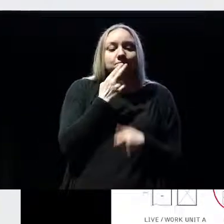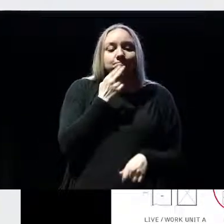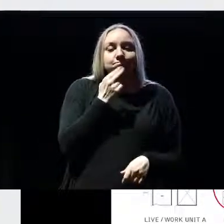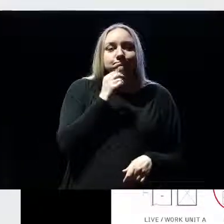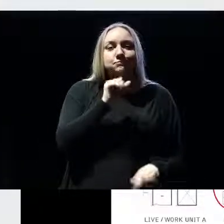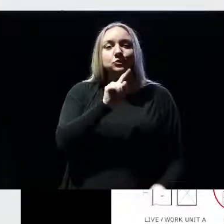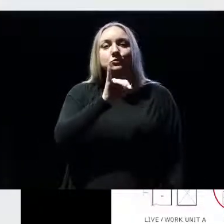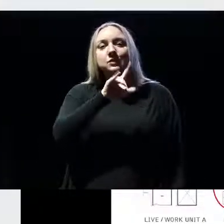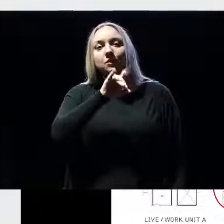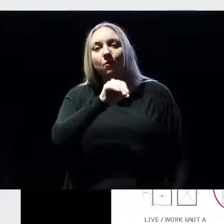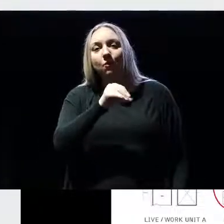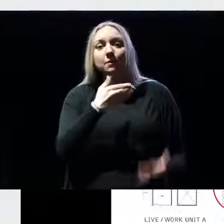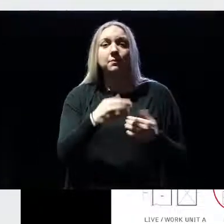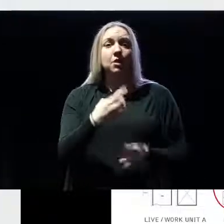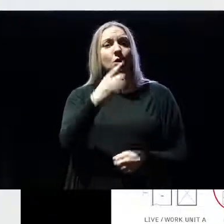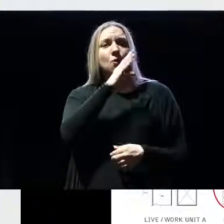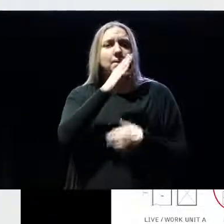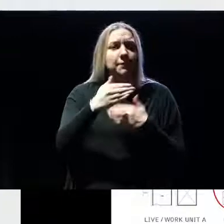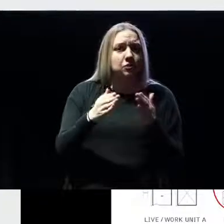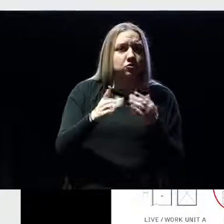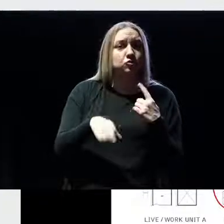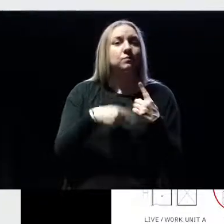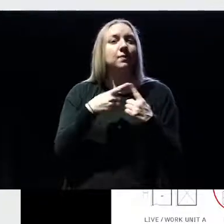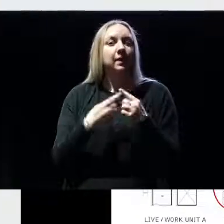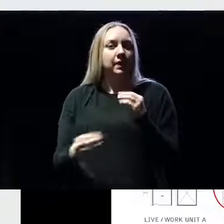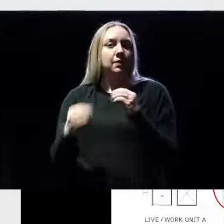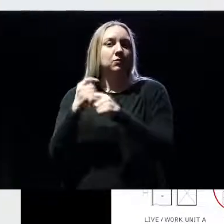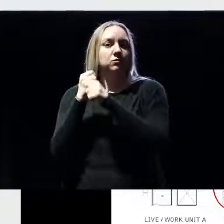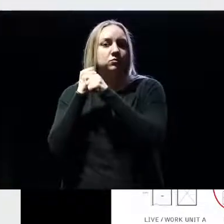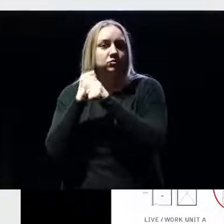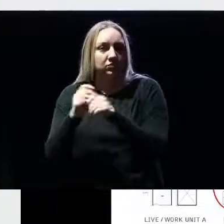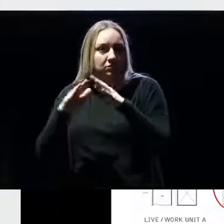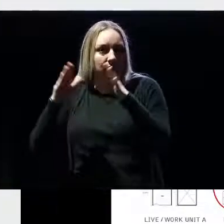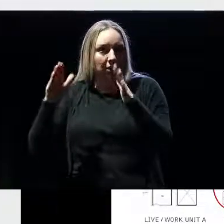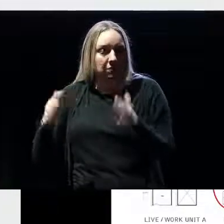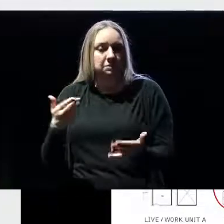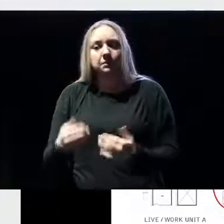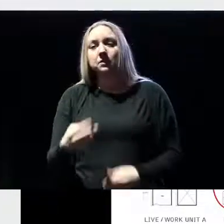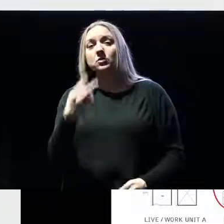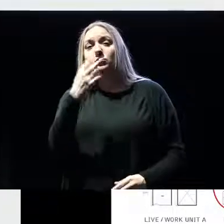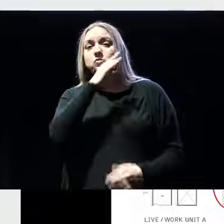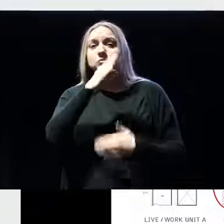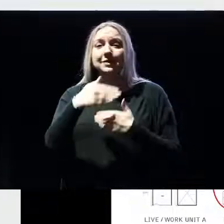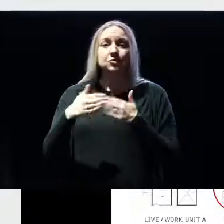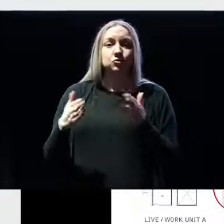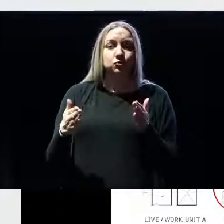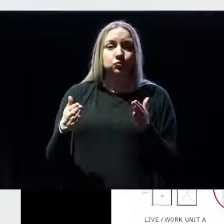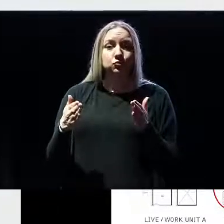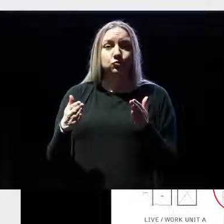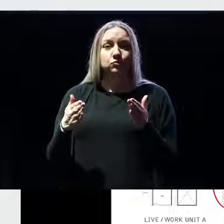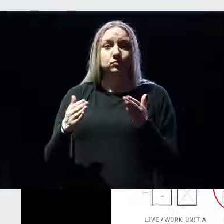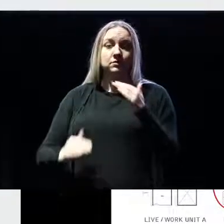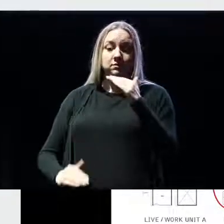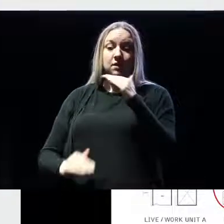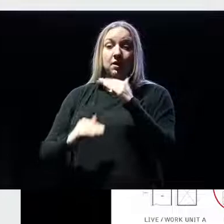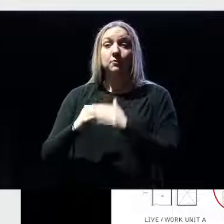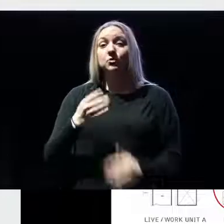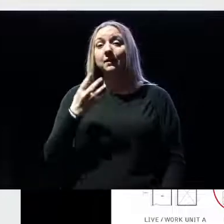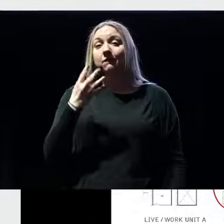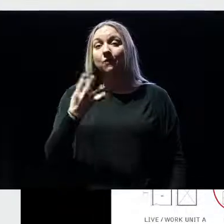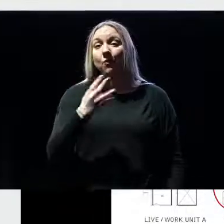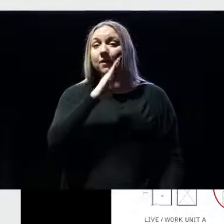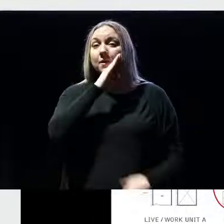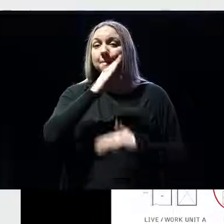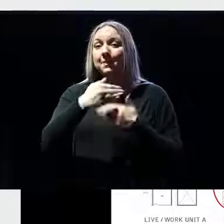small 1-bedrooms, then more traditional 2-bedroom units, all the way up to 4-bedroom units,